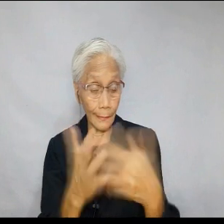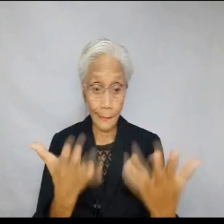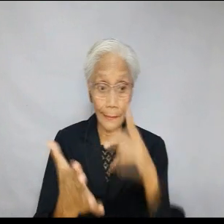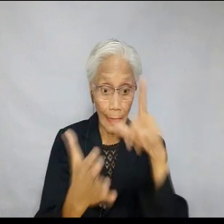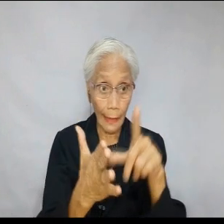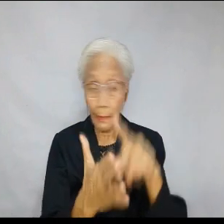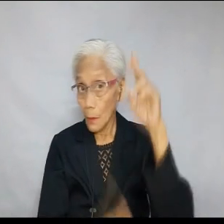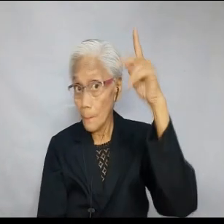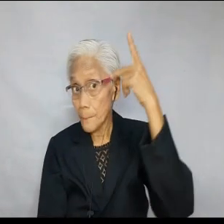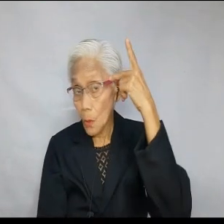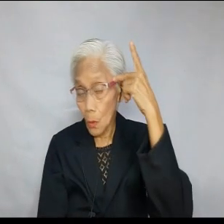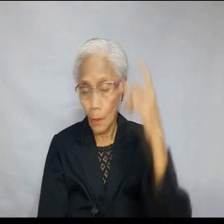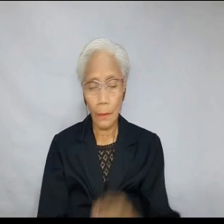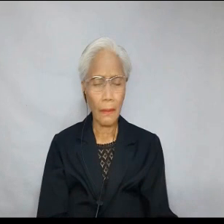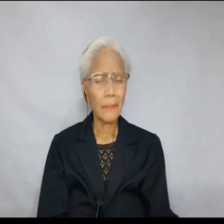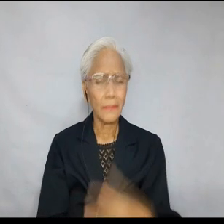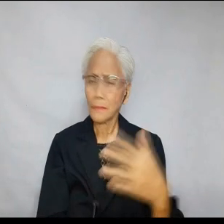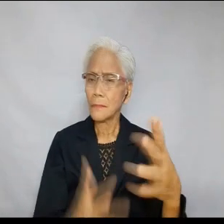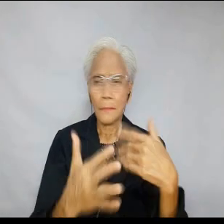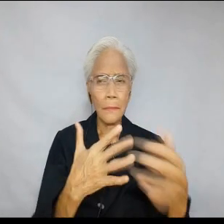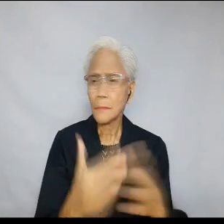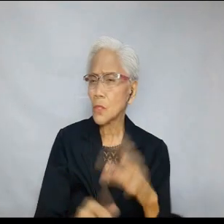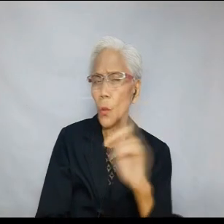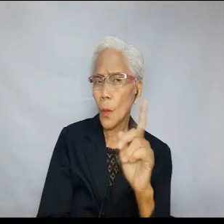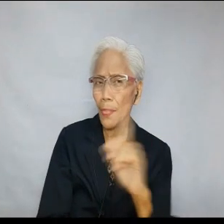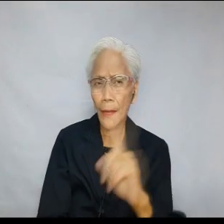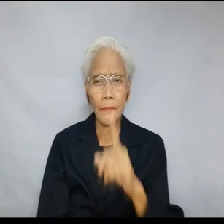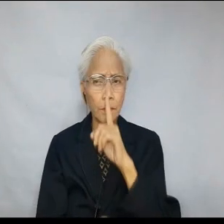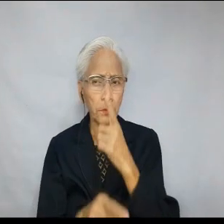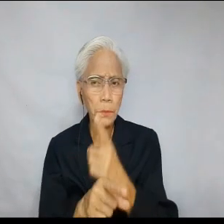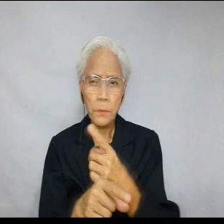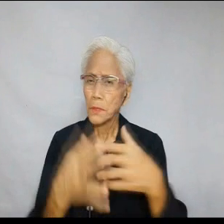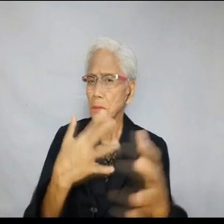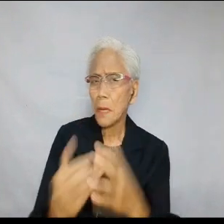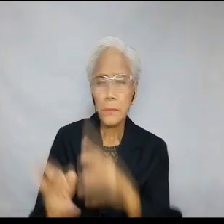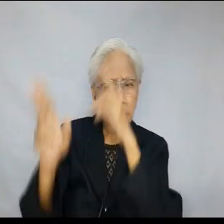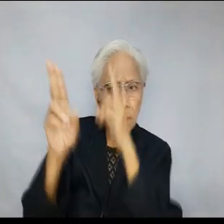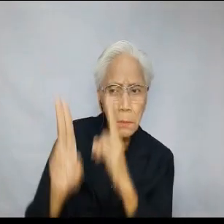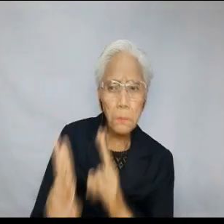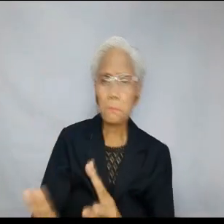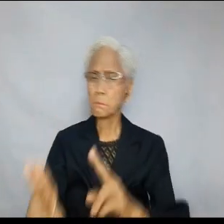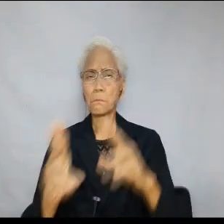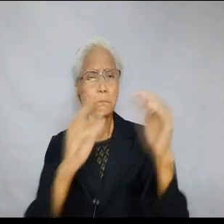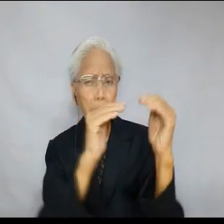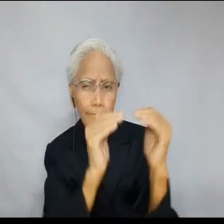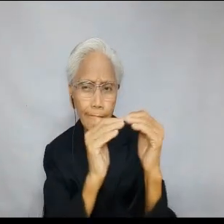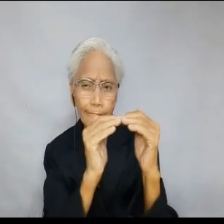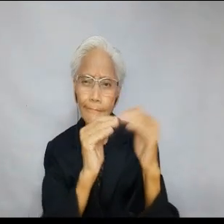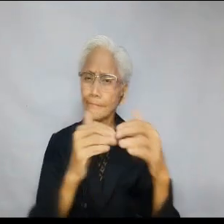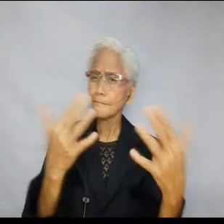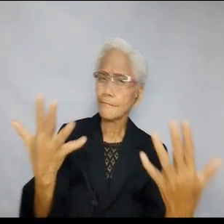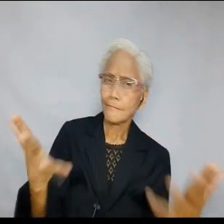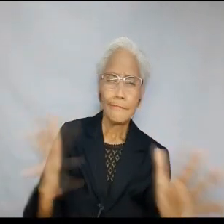Again, in the letter of Paul to the Philippians, he says, "Whatever is true, whatever is honorable,